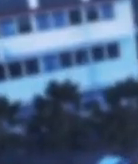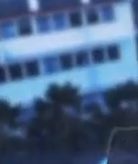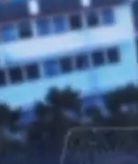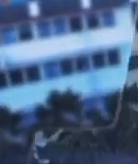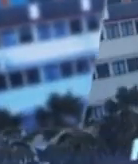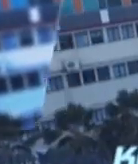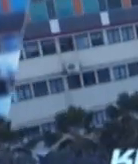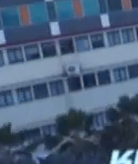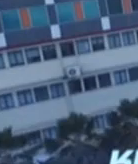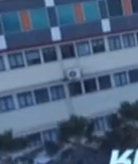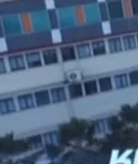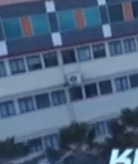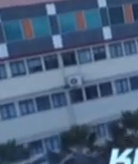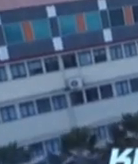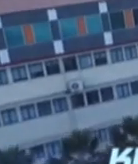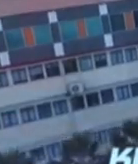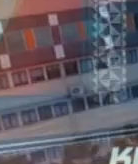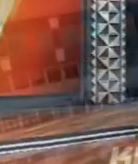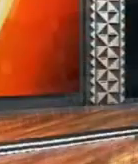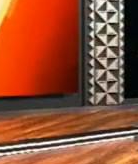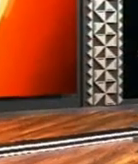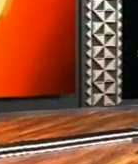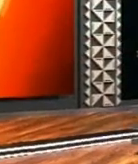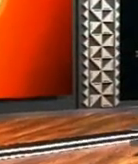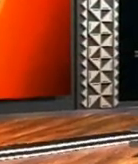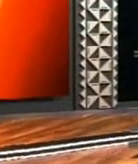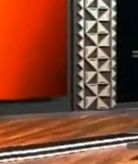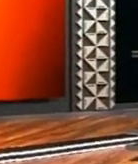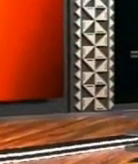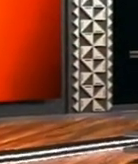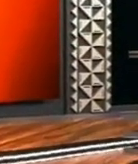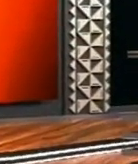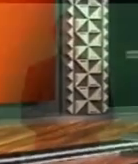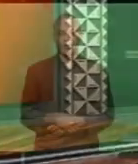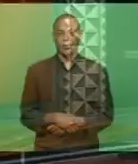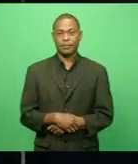From the studios of FBC Suva, Edwin Nani.